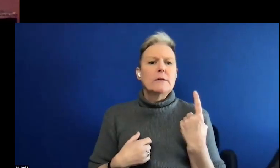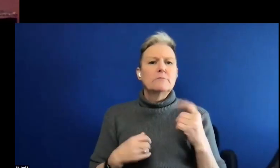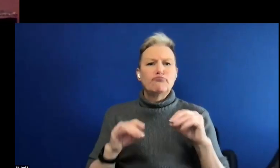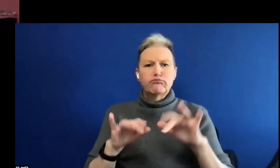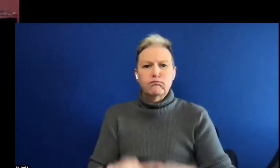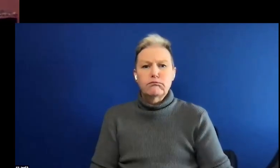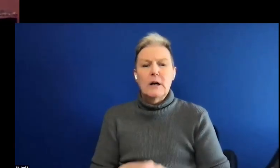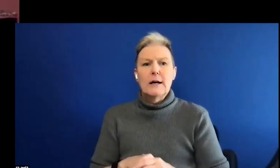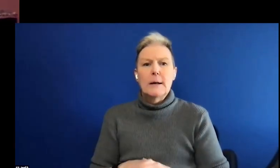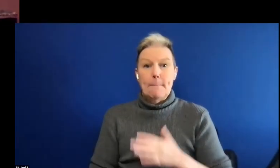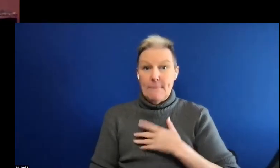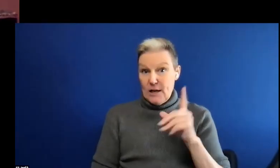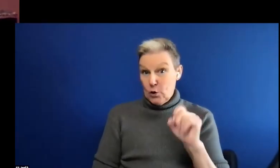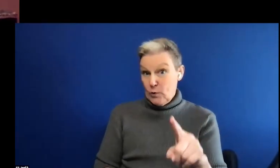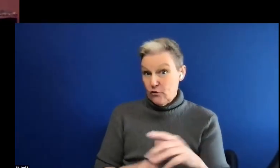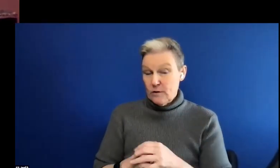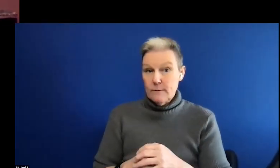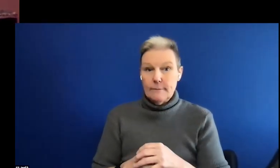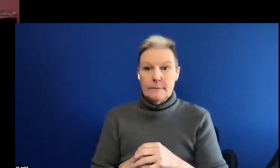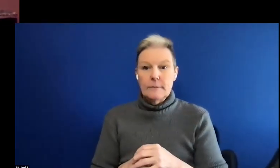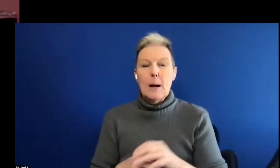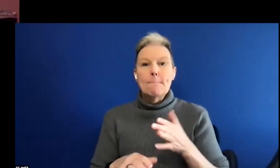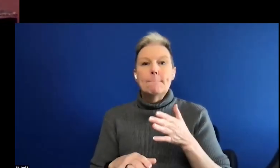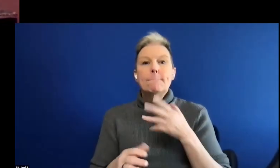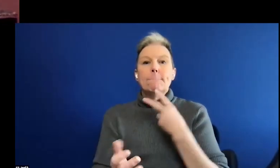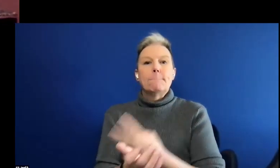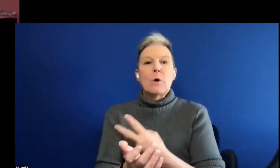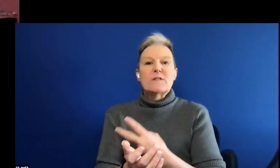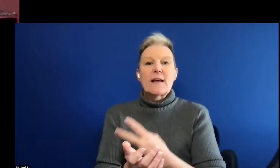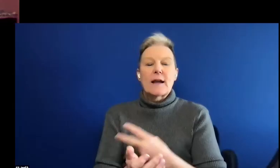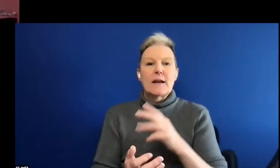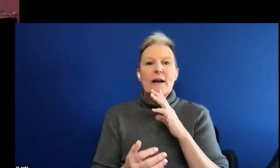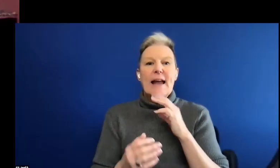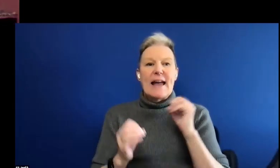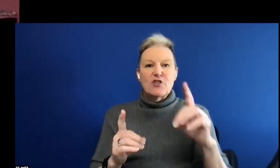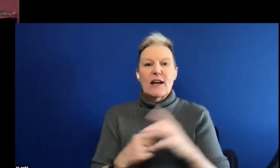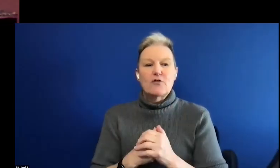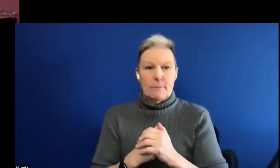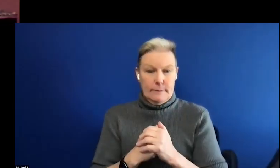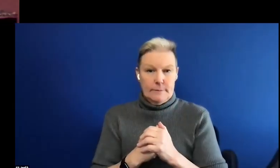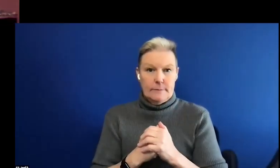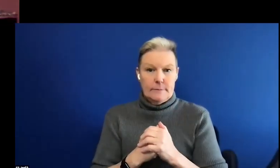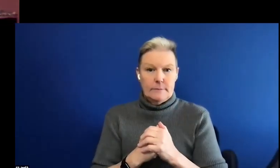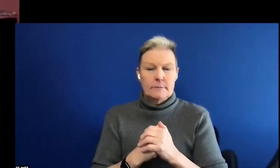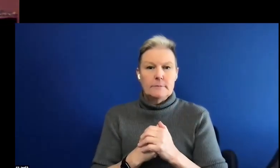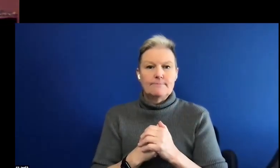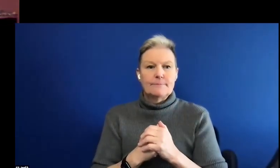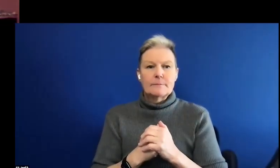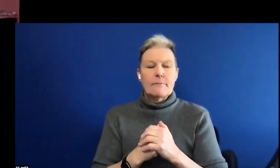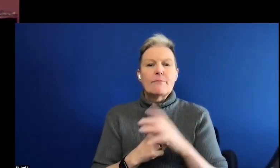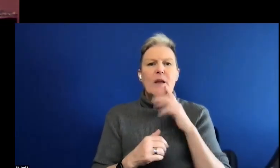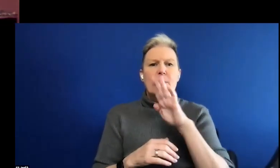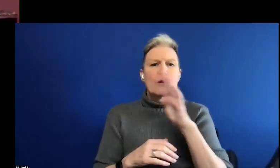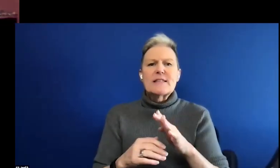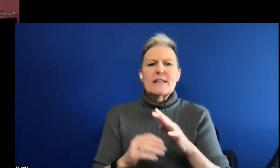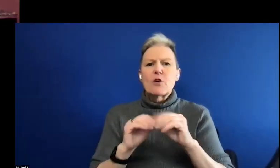her question. She says, my question is about post-secondary education. What are the services offered for that? There is never a